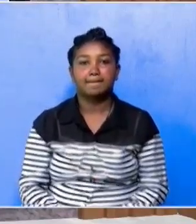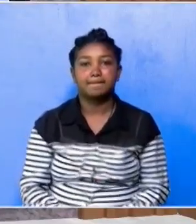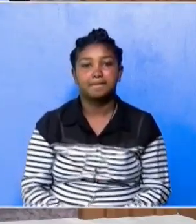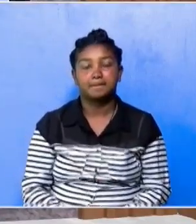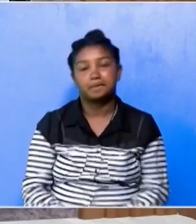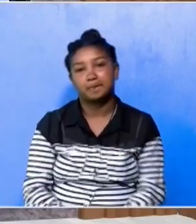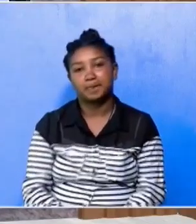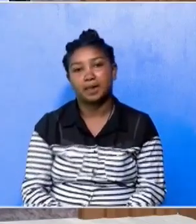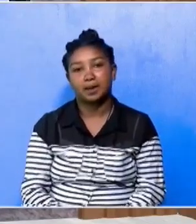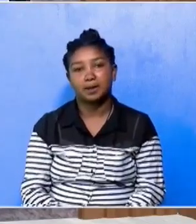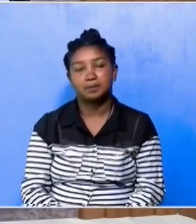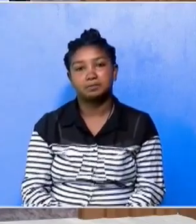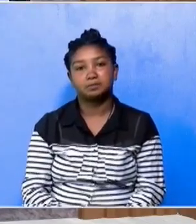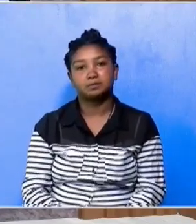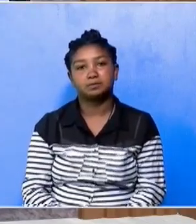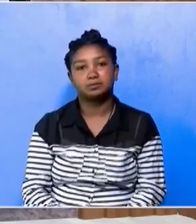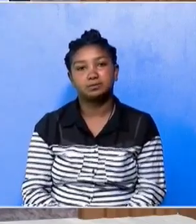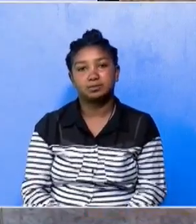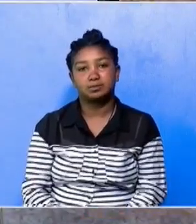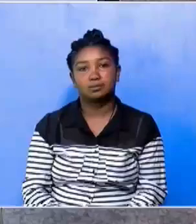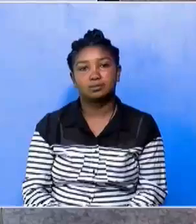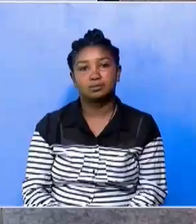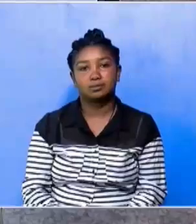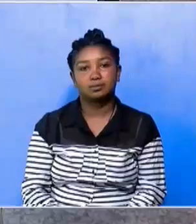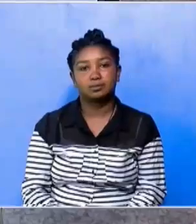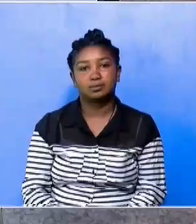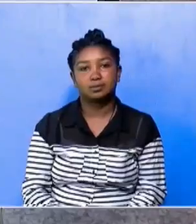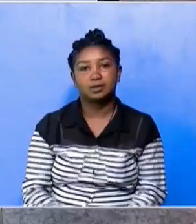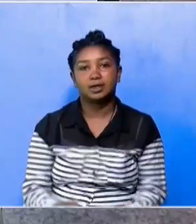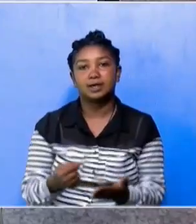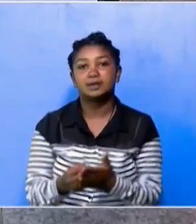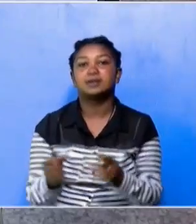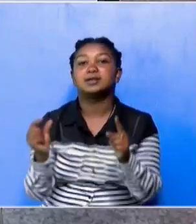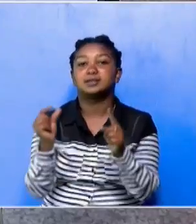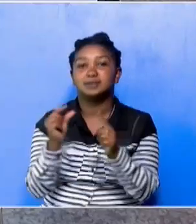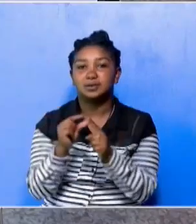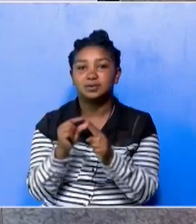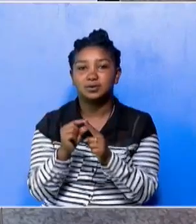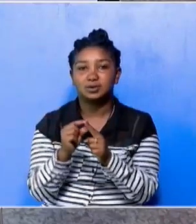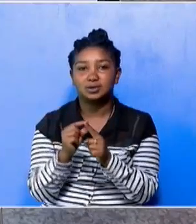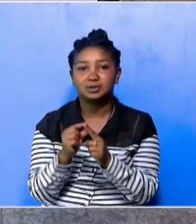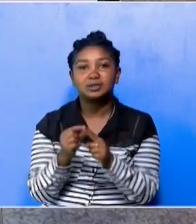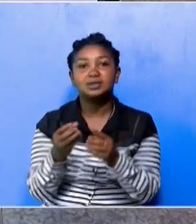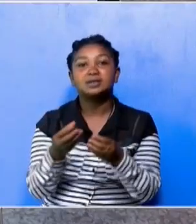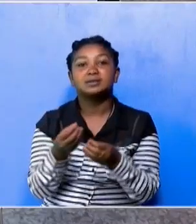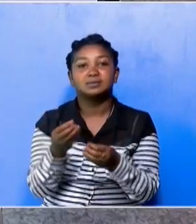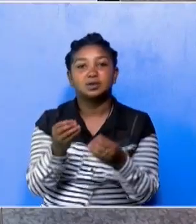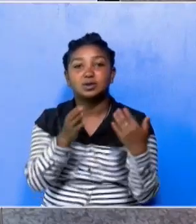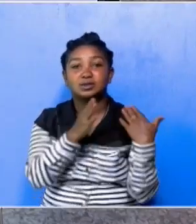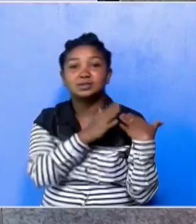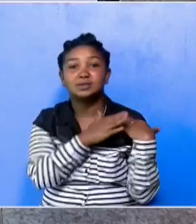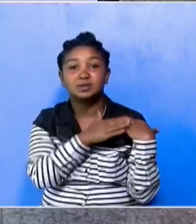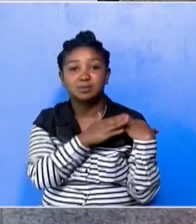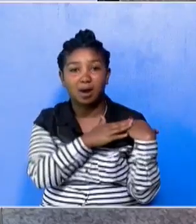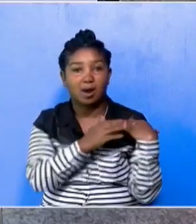student. Come on here. Here the word subject is my